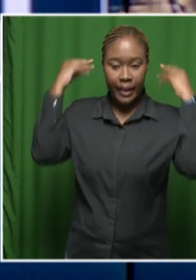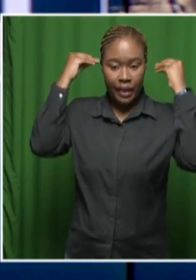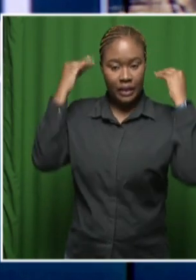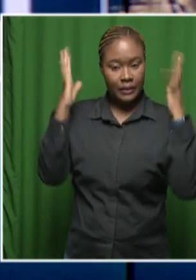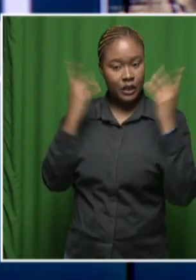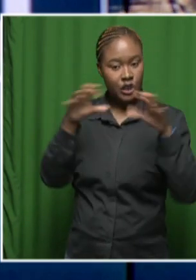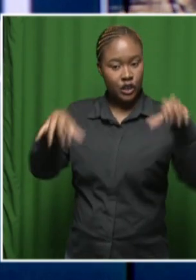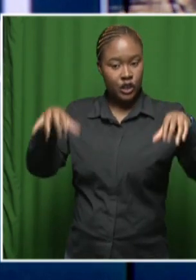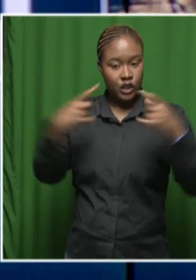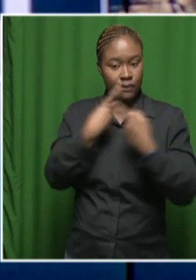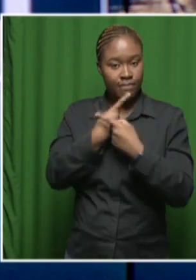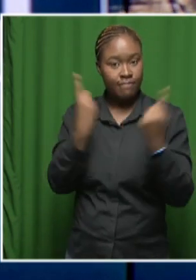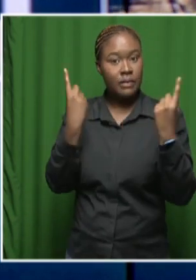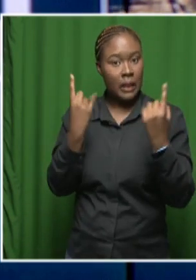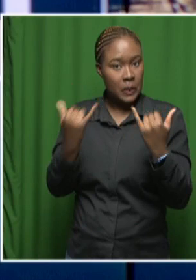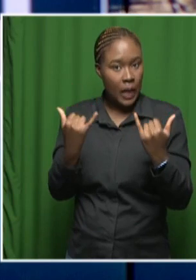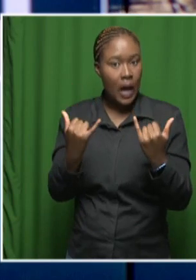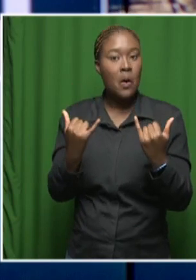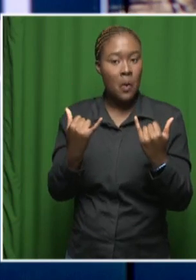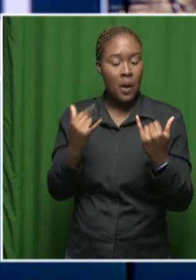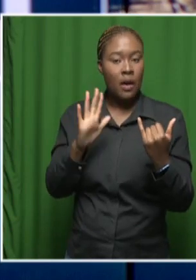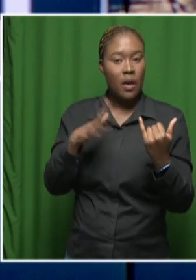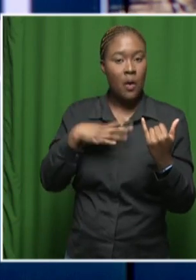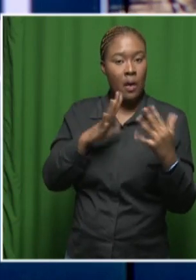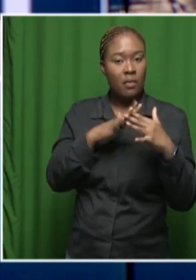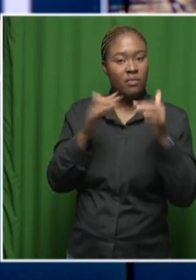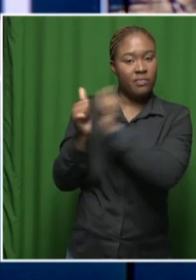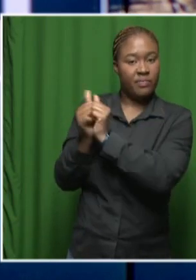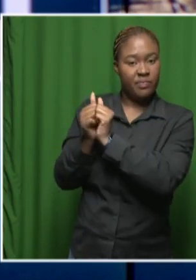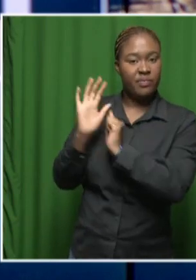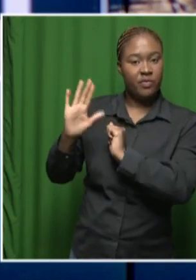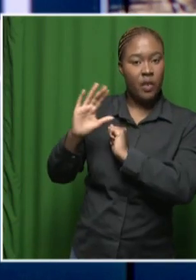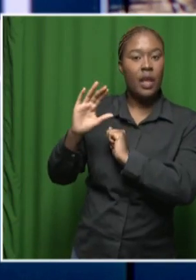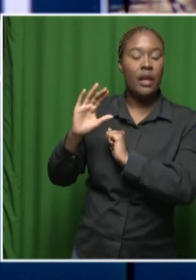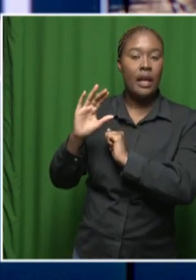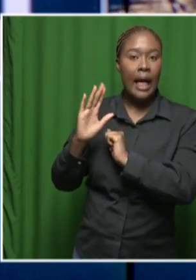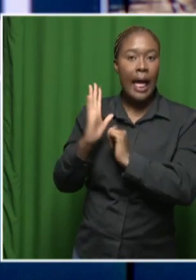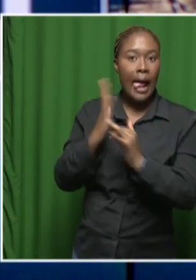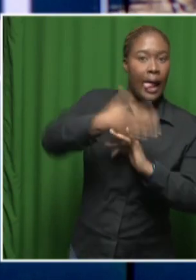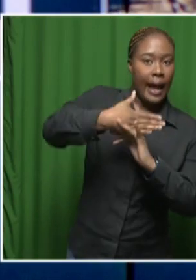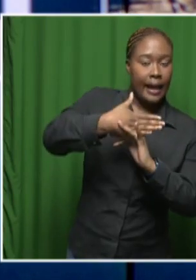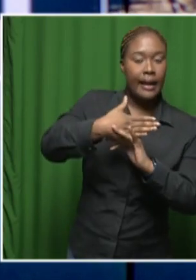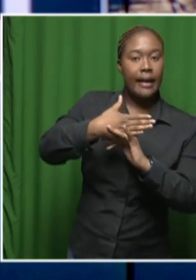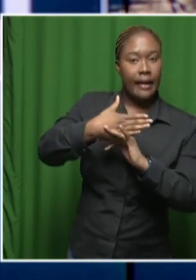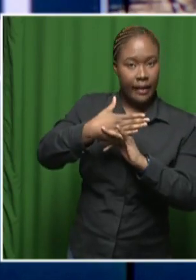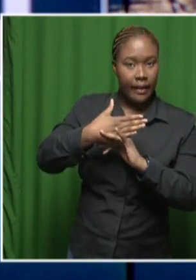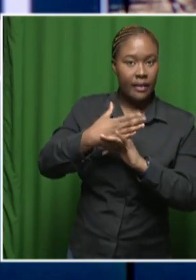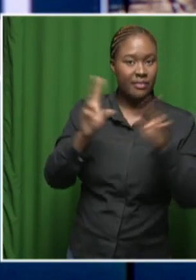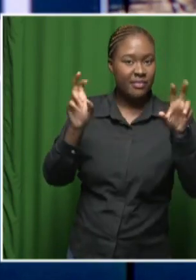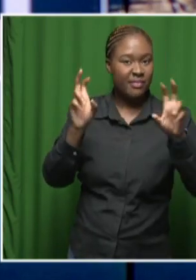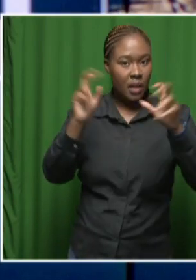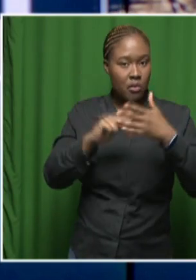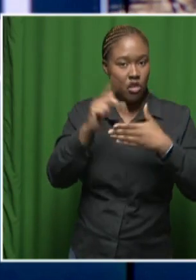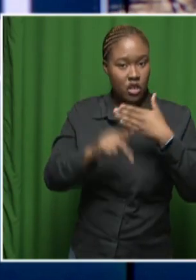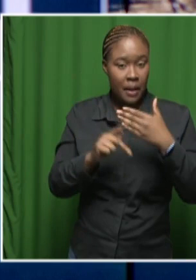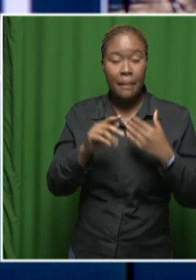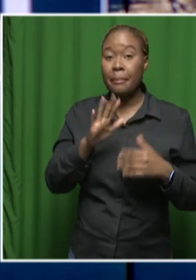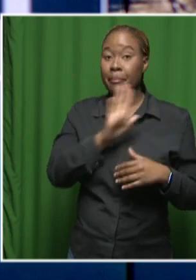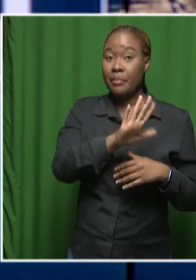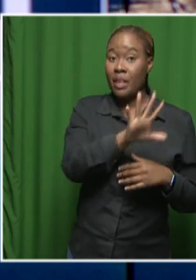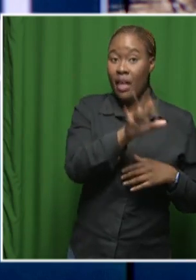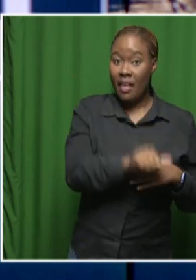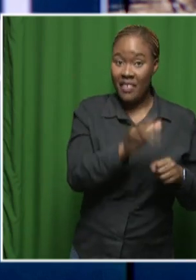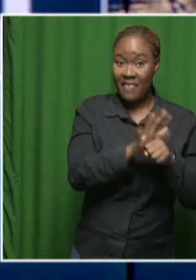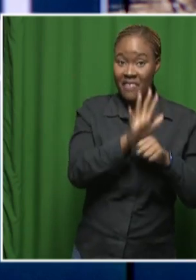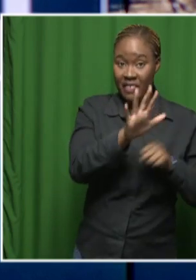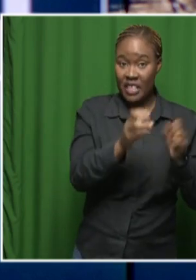for their Digital Twin Hackathon. Entries are open to 15 students from South Africa and 15 students from